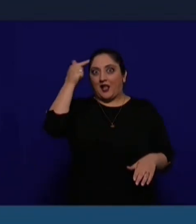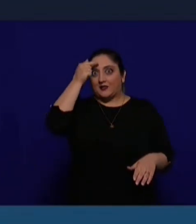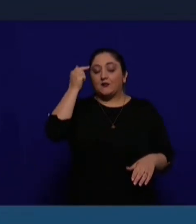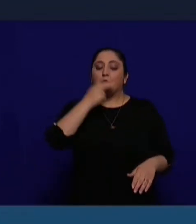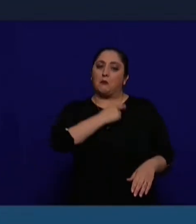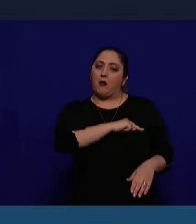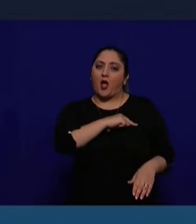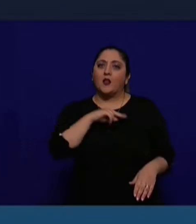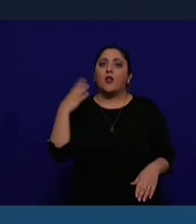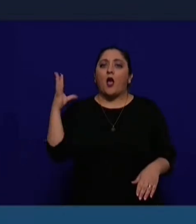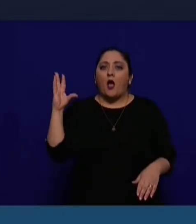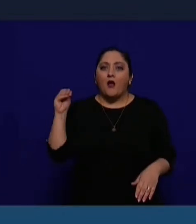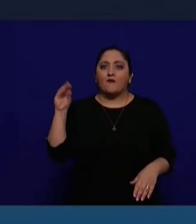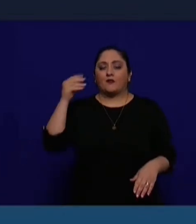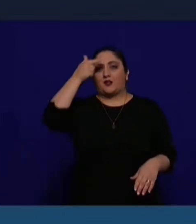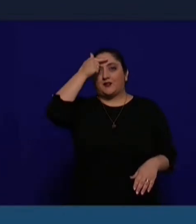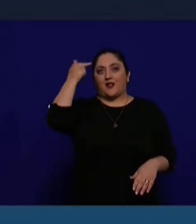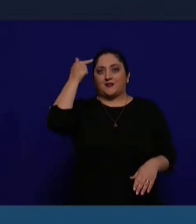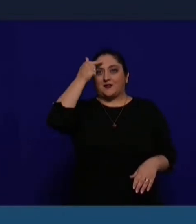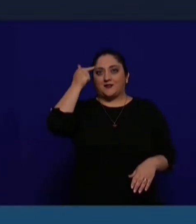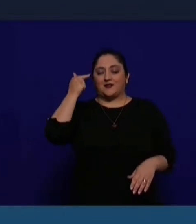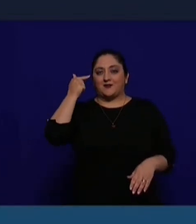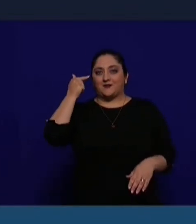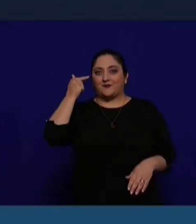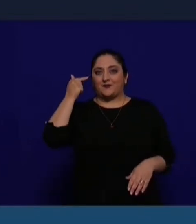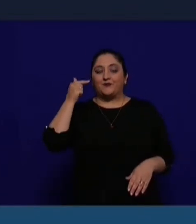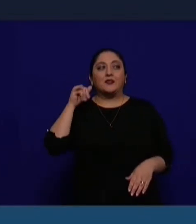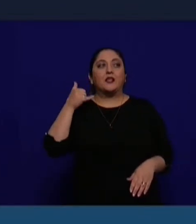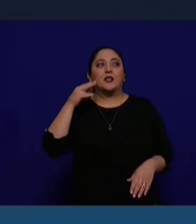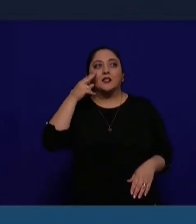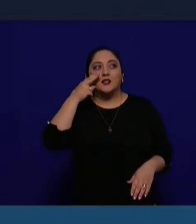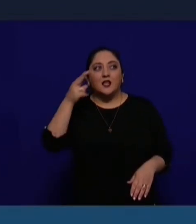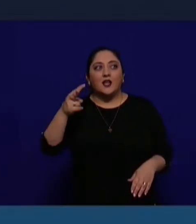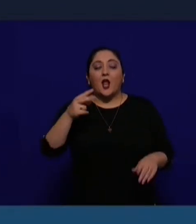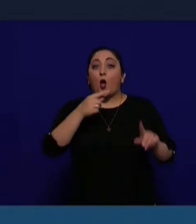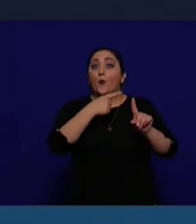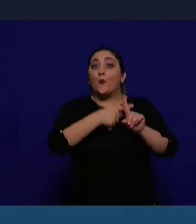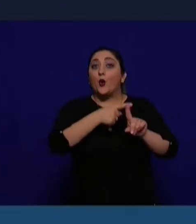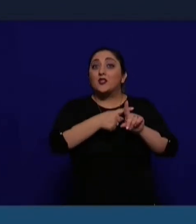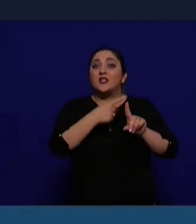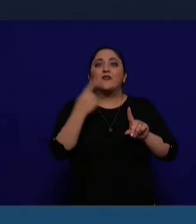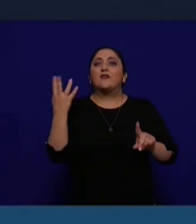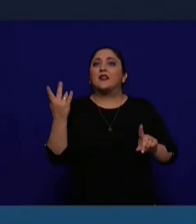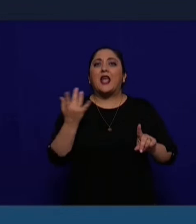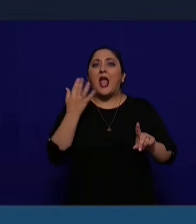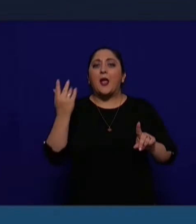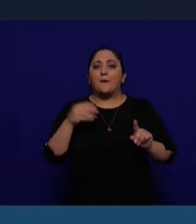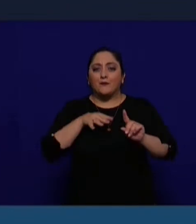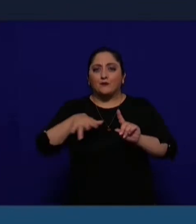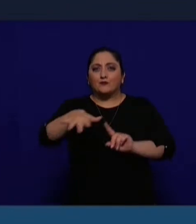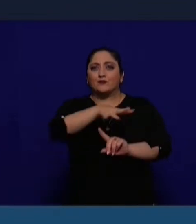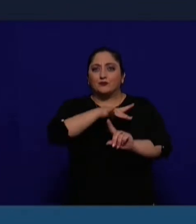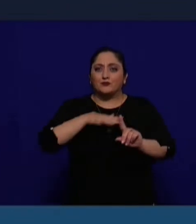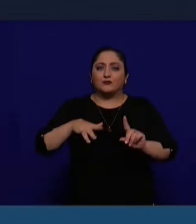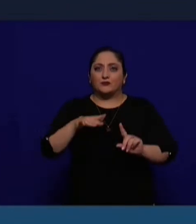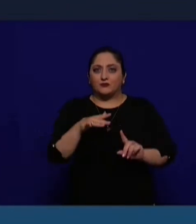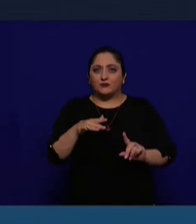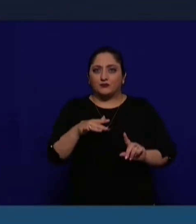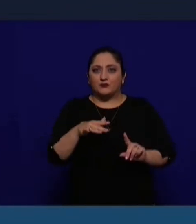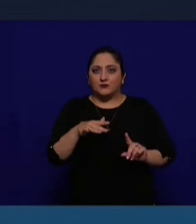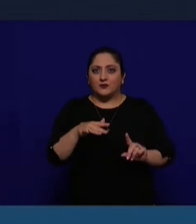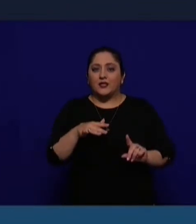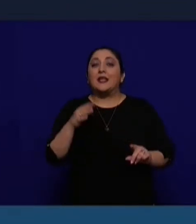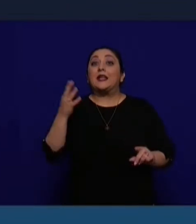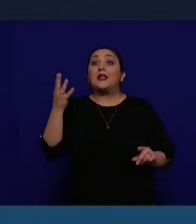billi tagħmel ħafna testijiet. U jekk inħarsu lejn il-positivity rate, ġifieri kemm hemm persuni li ħarġu pożittivi divided